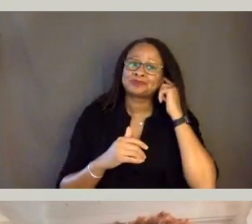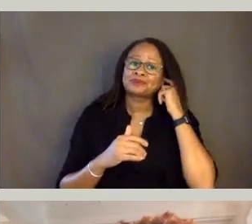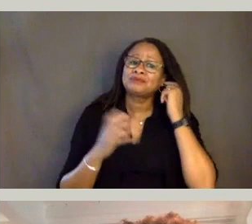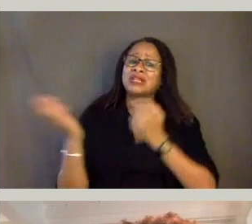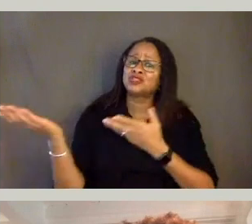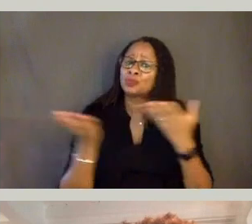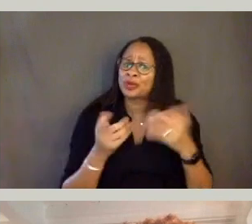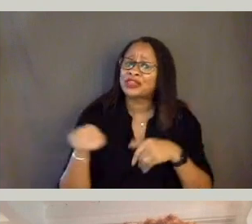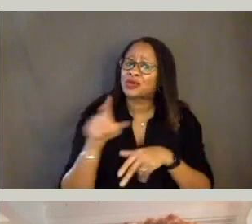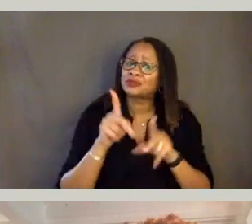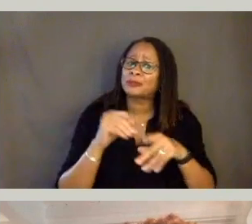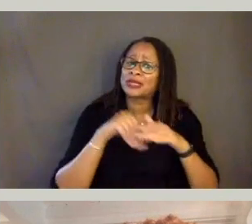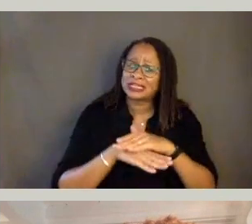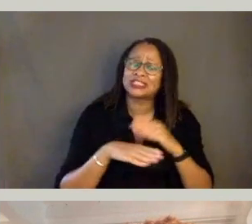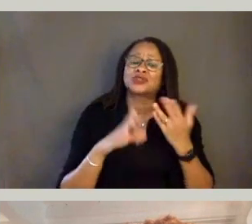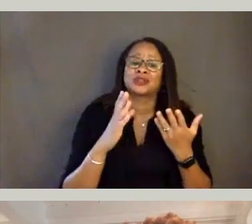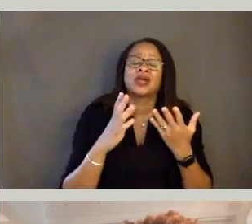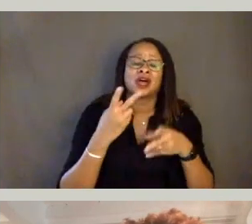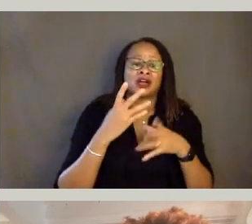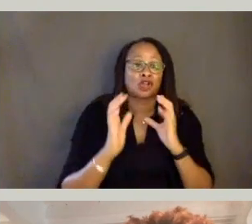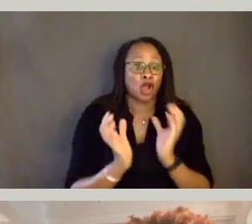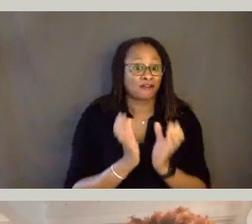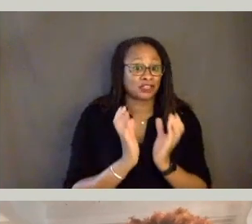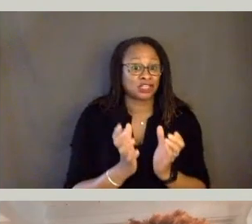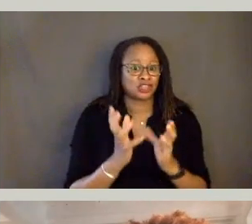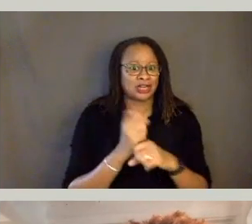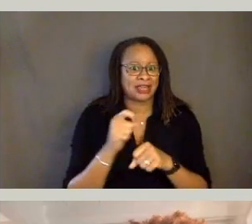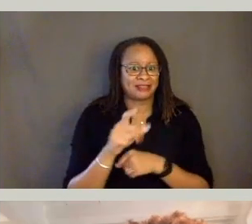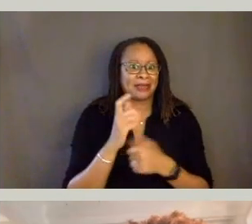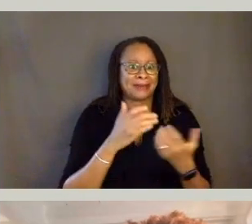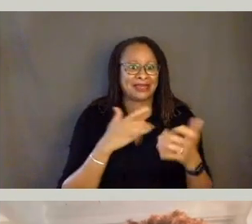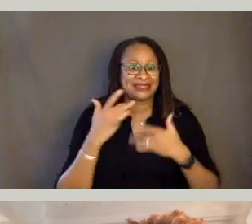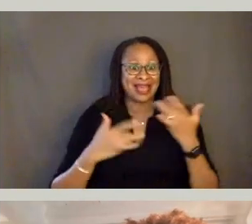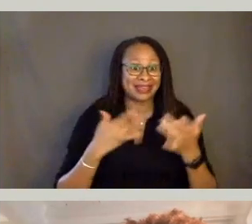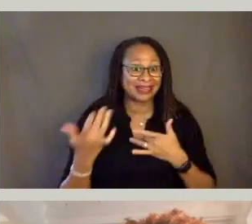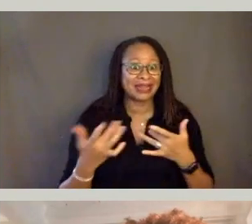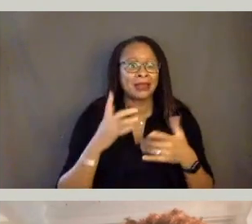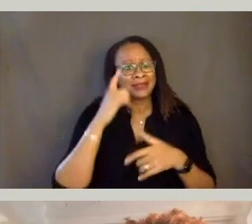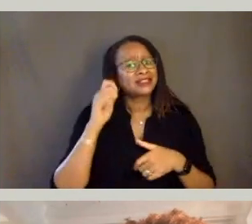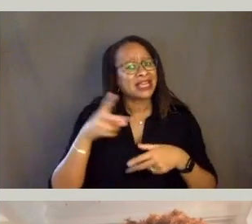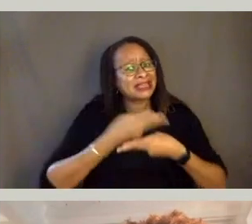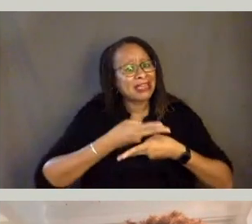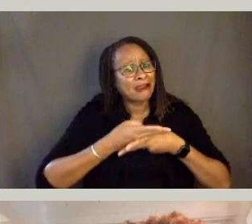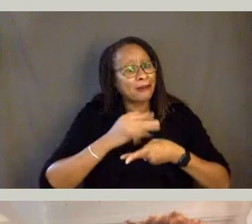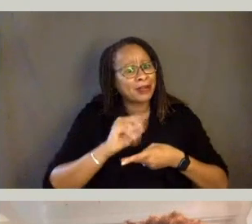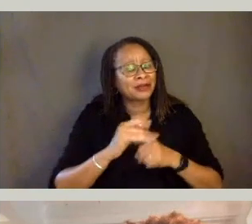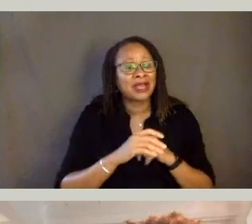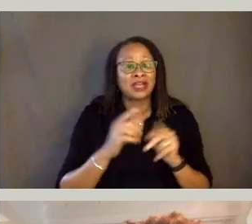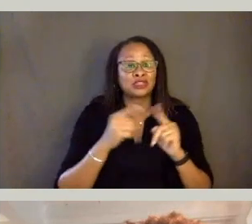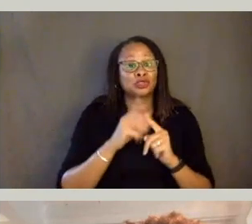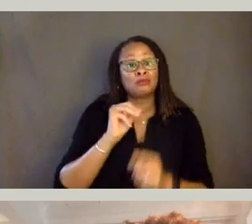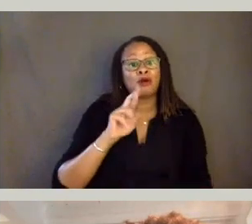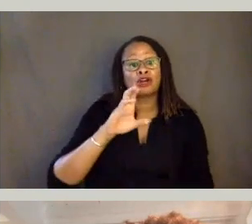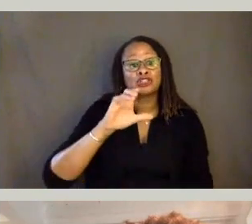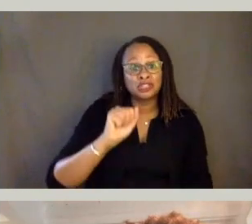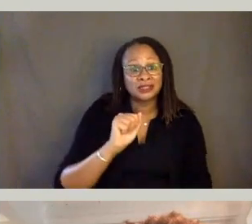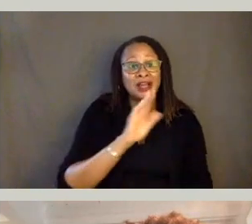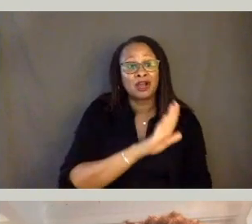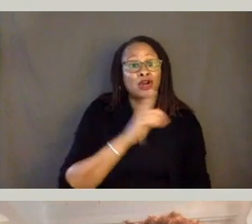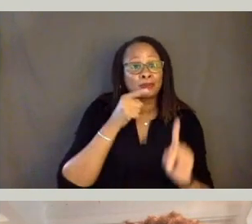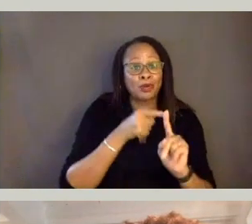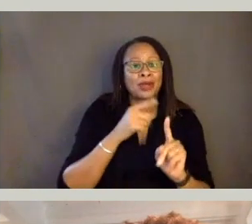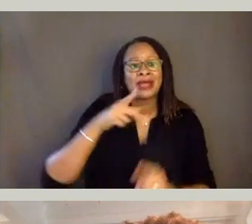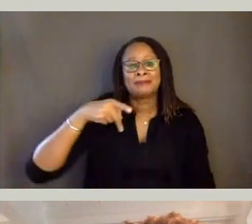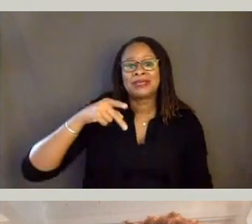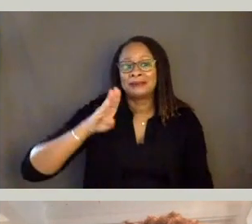get them excited because they care, maybe can find a little more alignment. And then to Marcia's point, PBS is